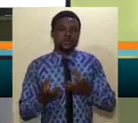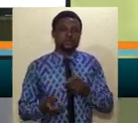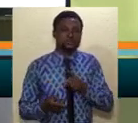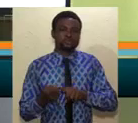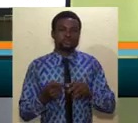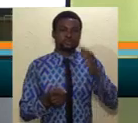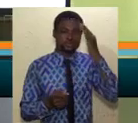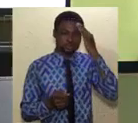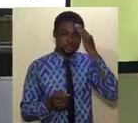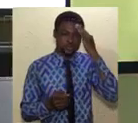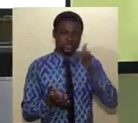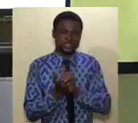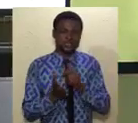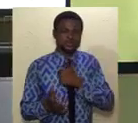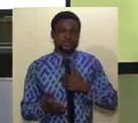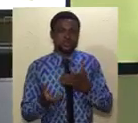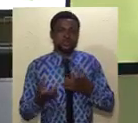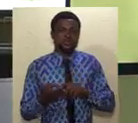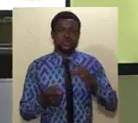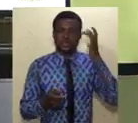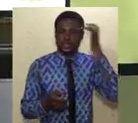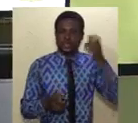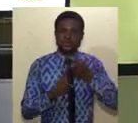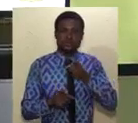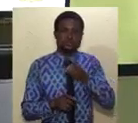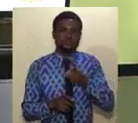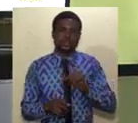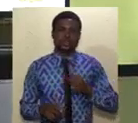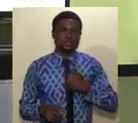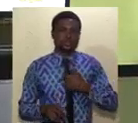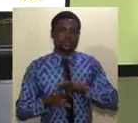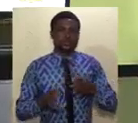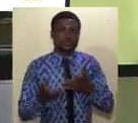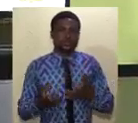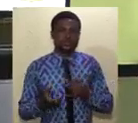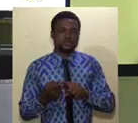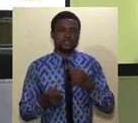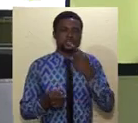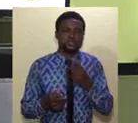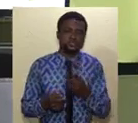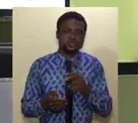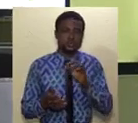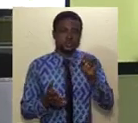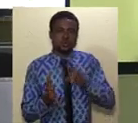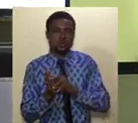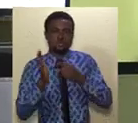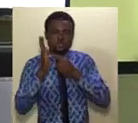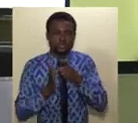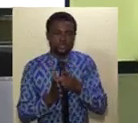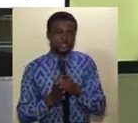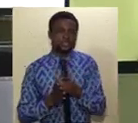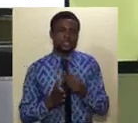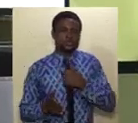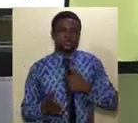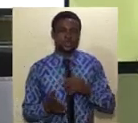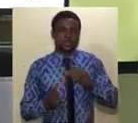I want you to know that we want to hear from you. We don't want to just tell you things or show you things or discuss issues. We